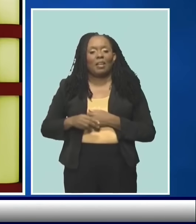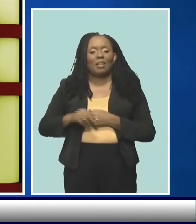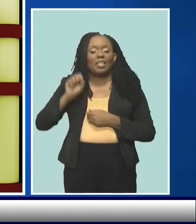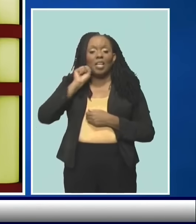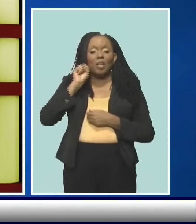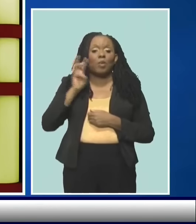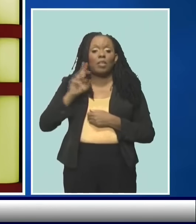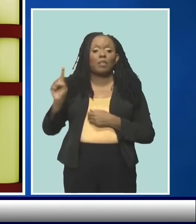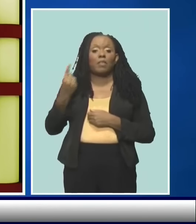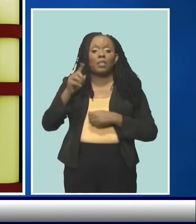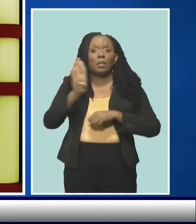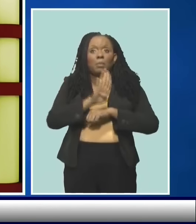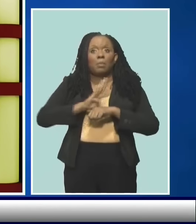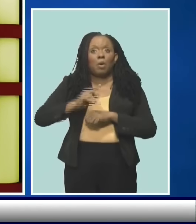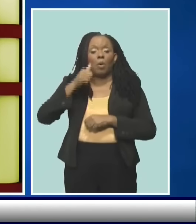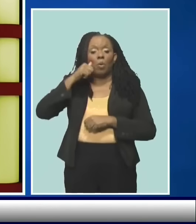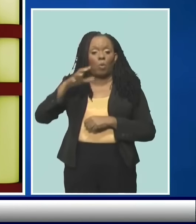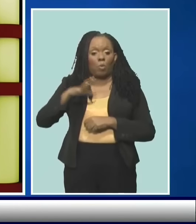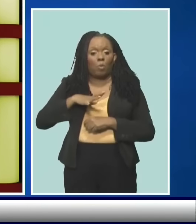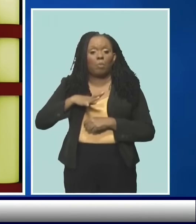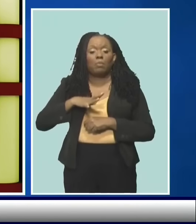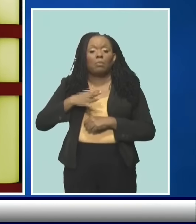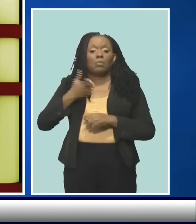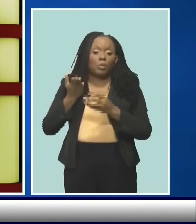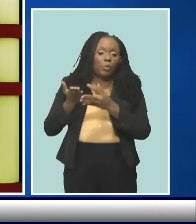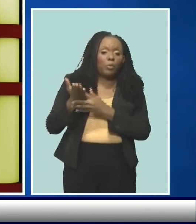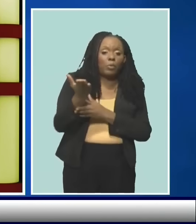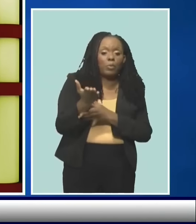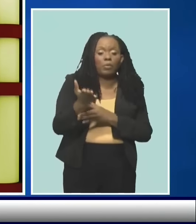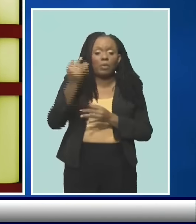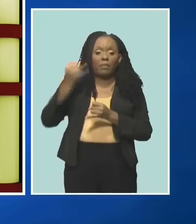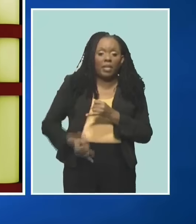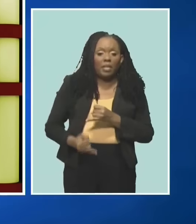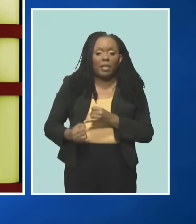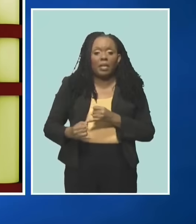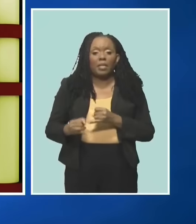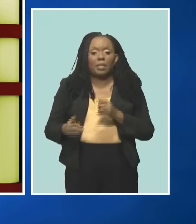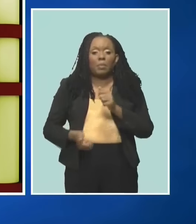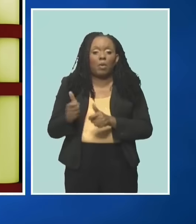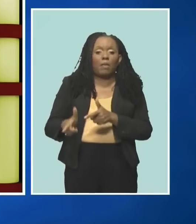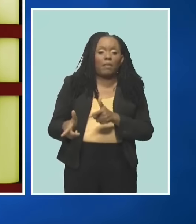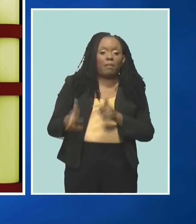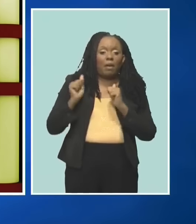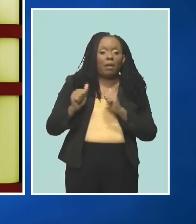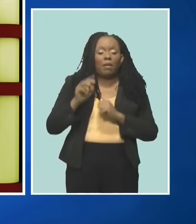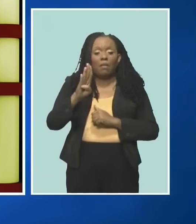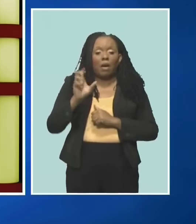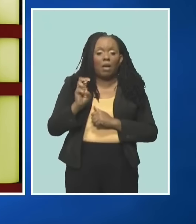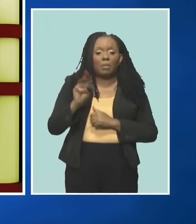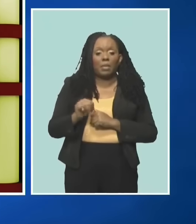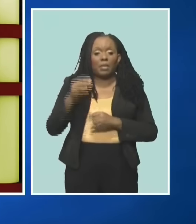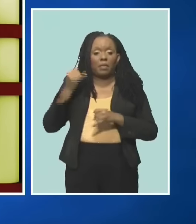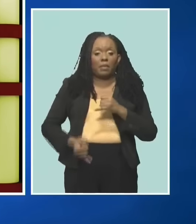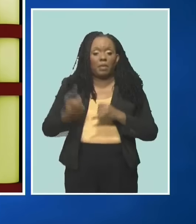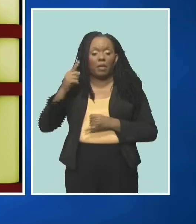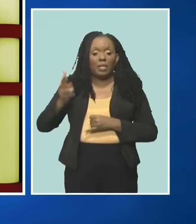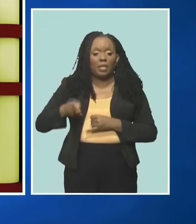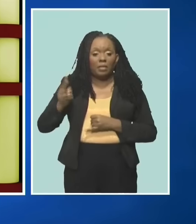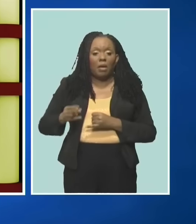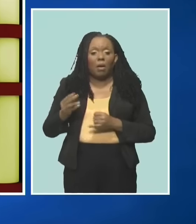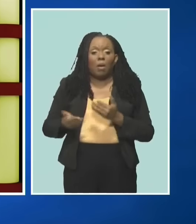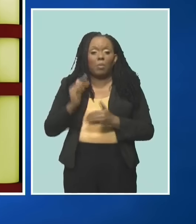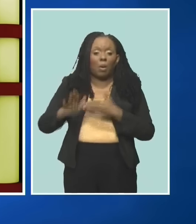the first Bajan woman to make an Olympic track final in what was also the fastest women's 400-meter final in the history of the Games, with almost